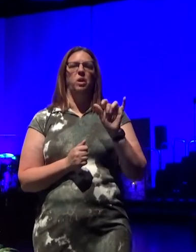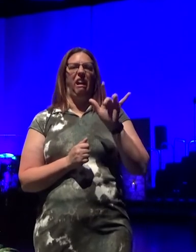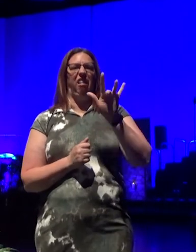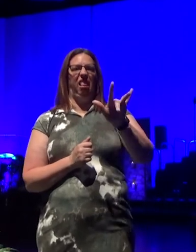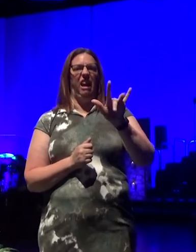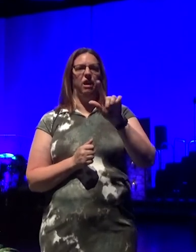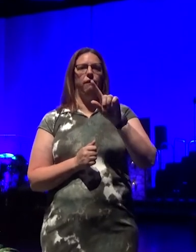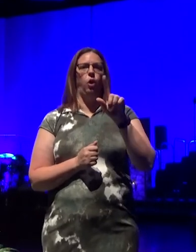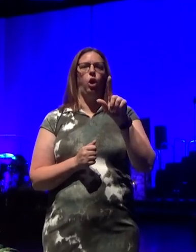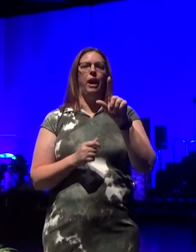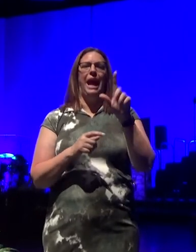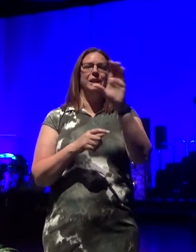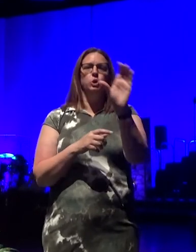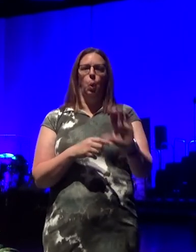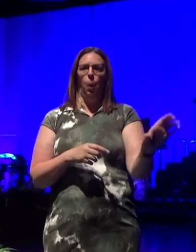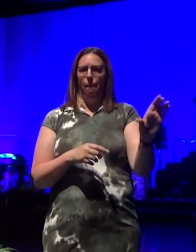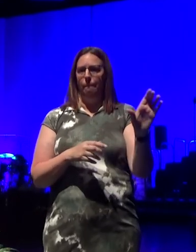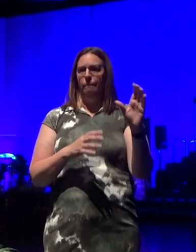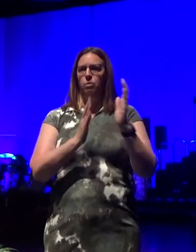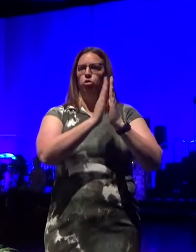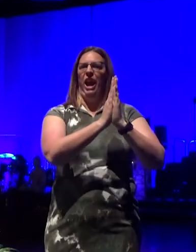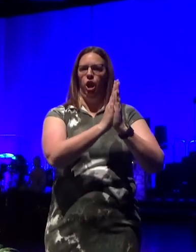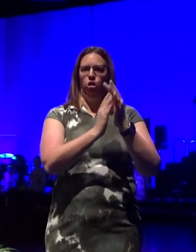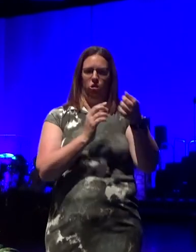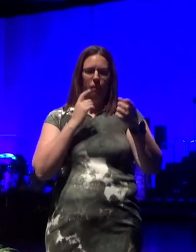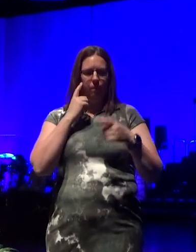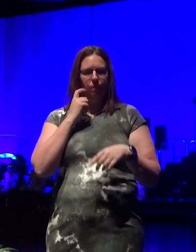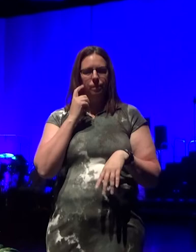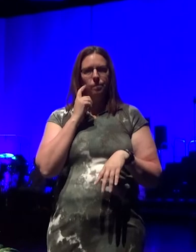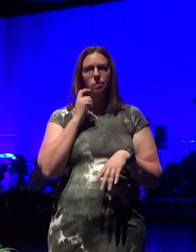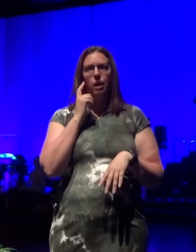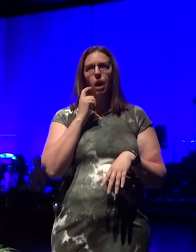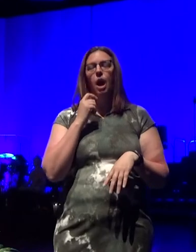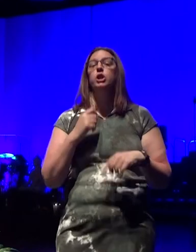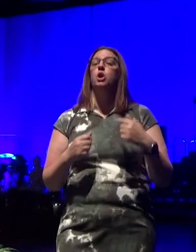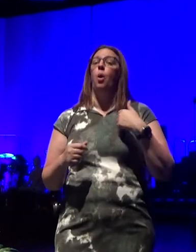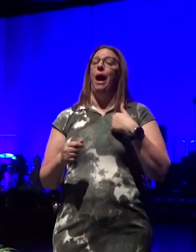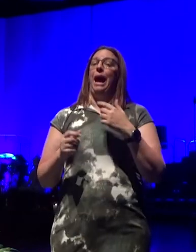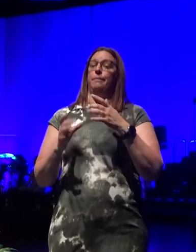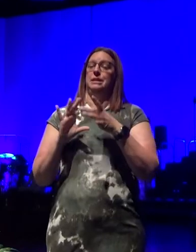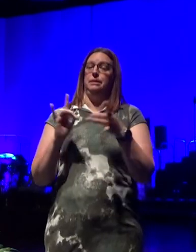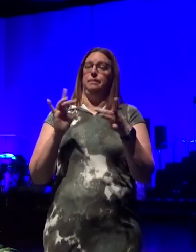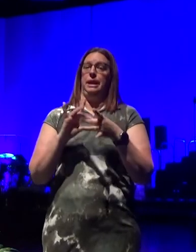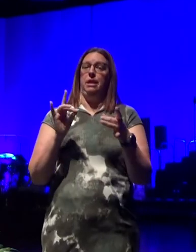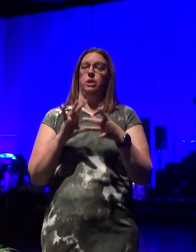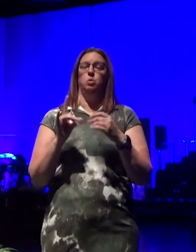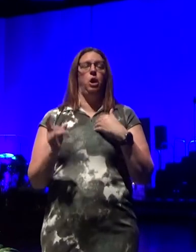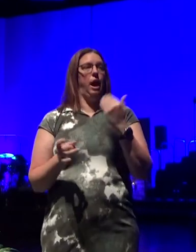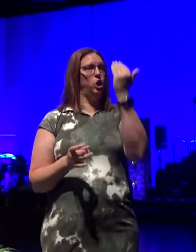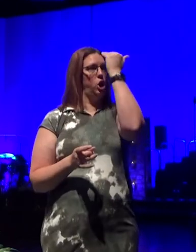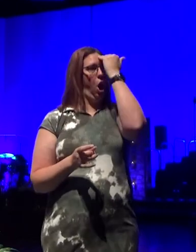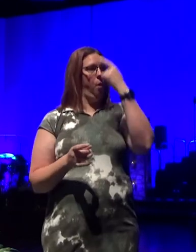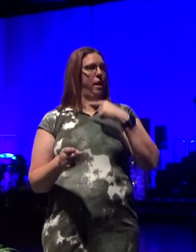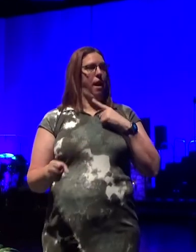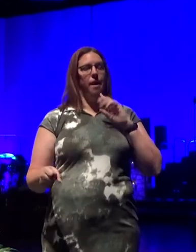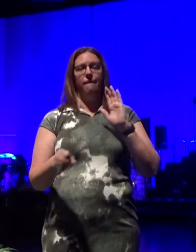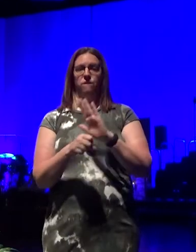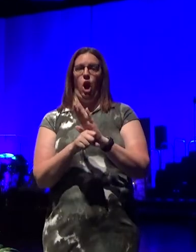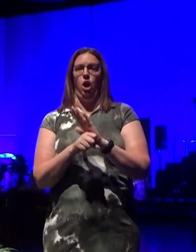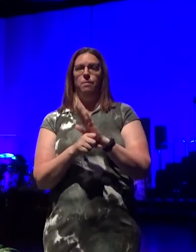So I just speak this word, knowing and affirming that the divine speaks through